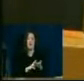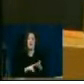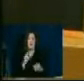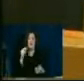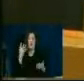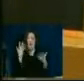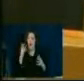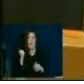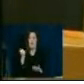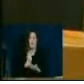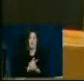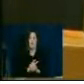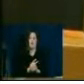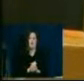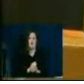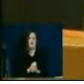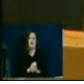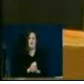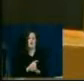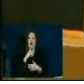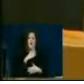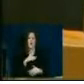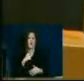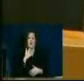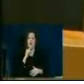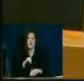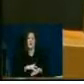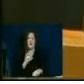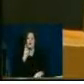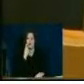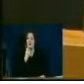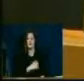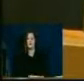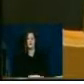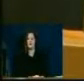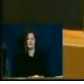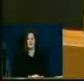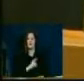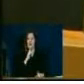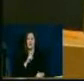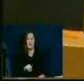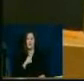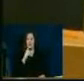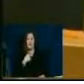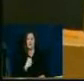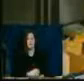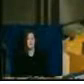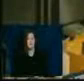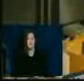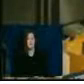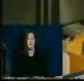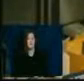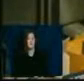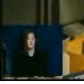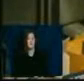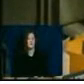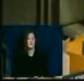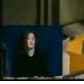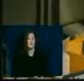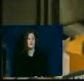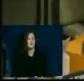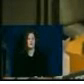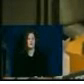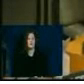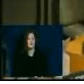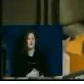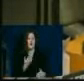already approved. Yeah, and yeah, I appreciate you saying that early. So, could you answer that? Well, this contract is already